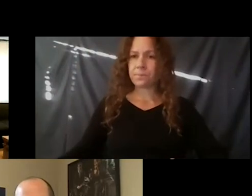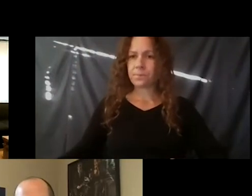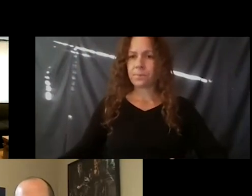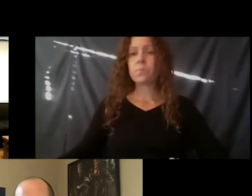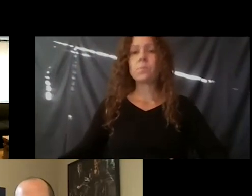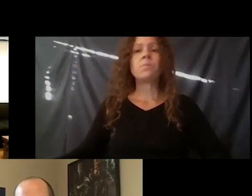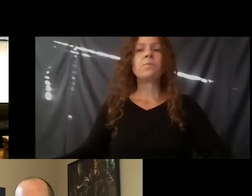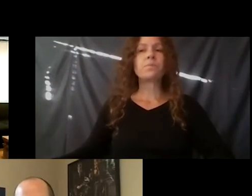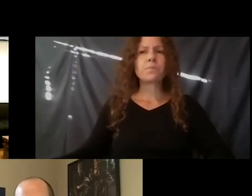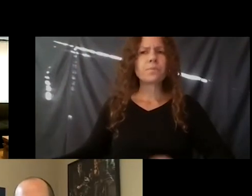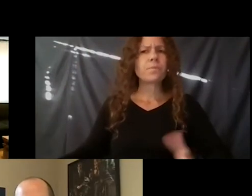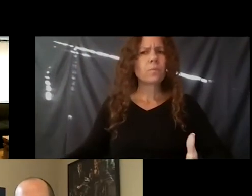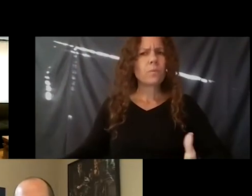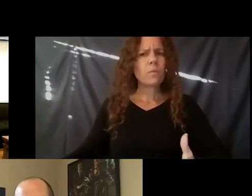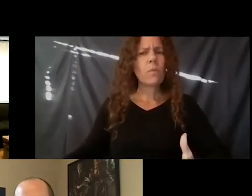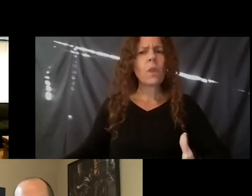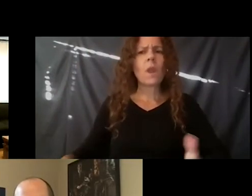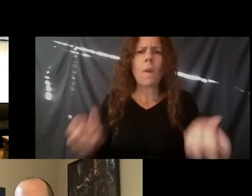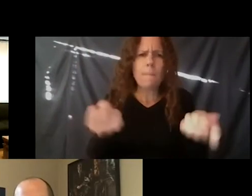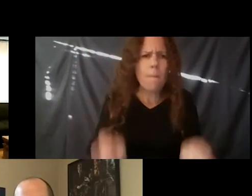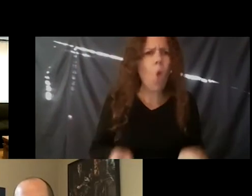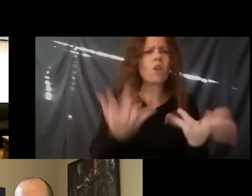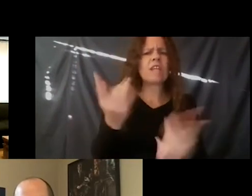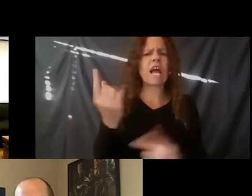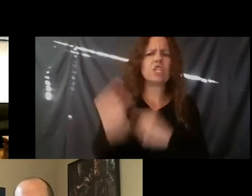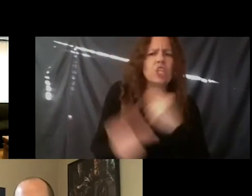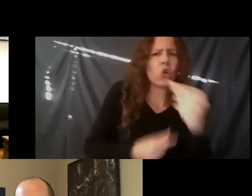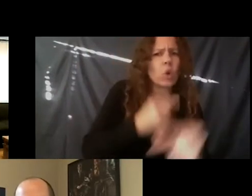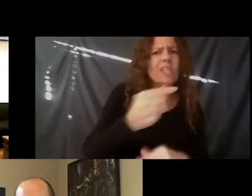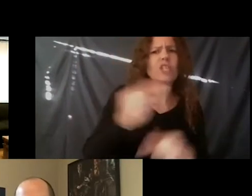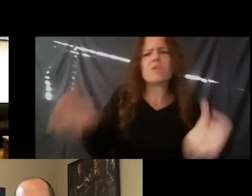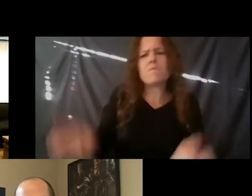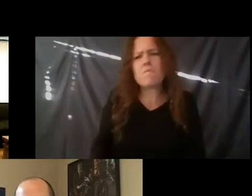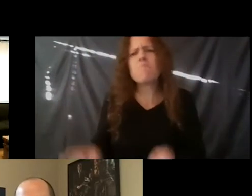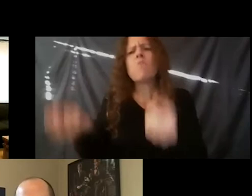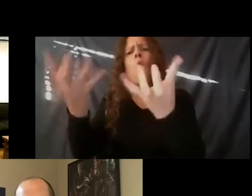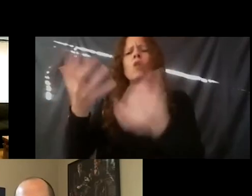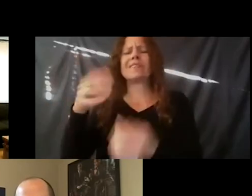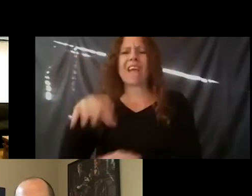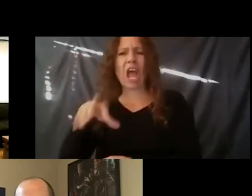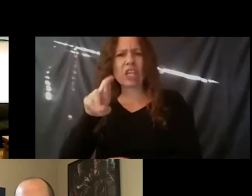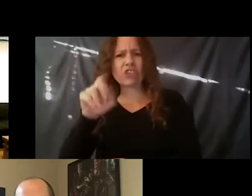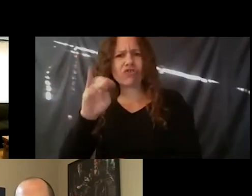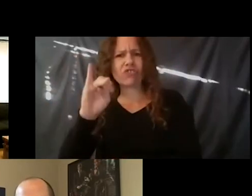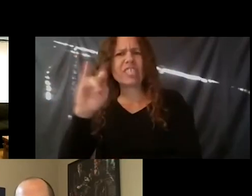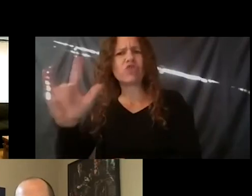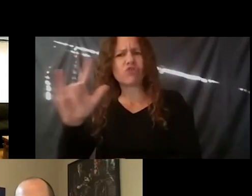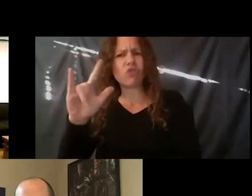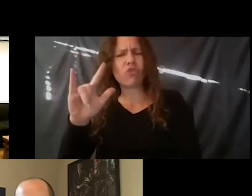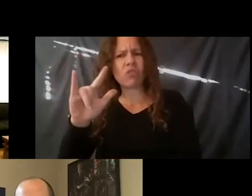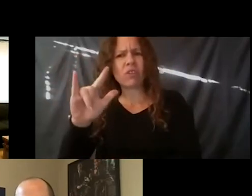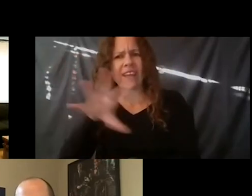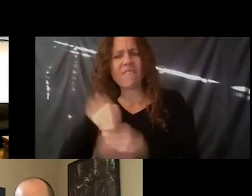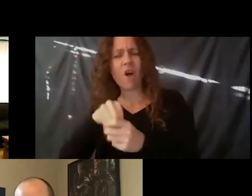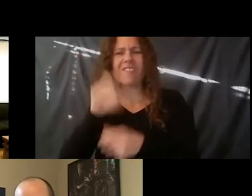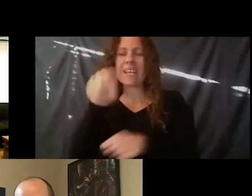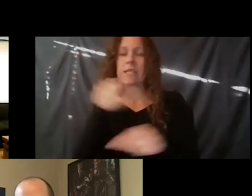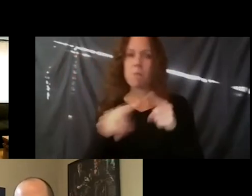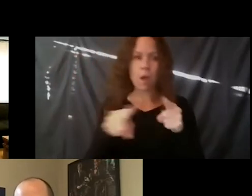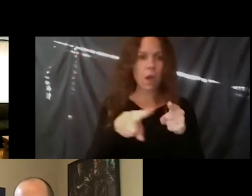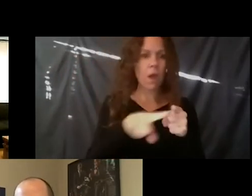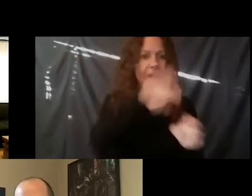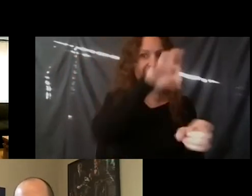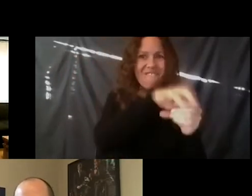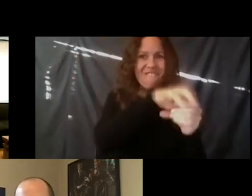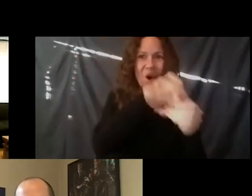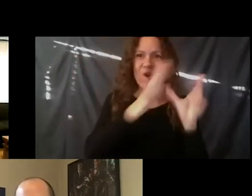generational nature of it, the multiracial nature of it, but the fact that voters were being registered at every time, and